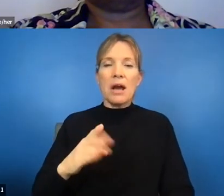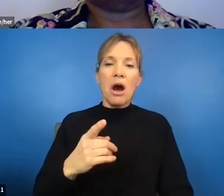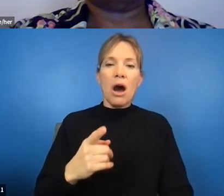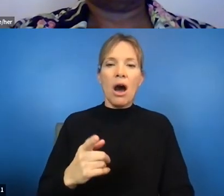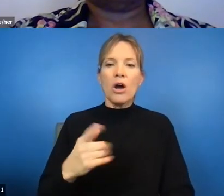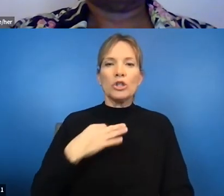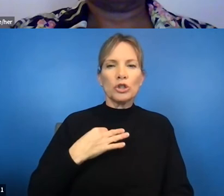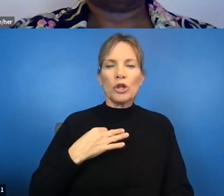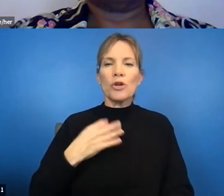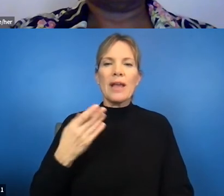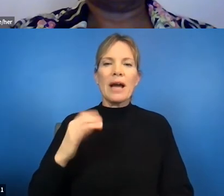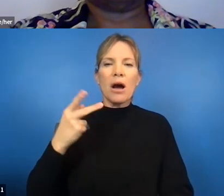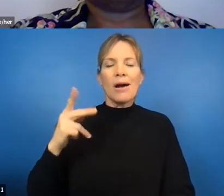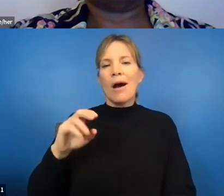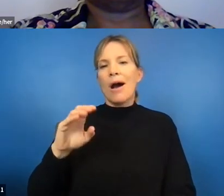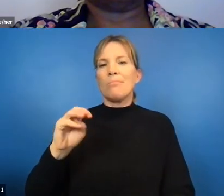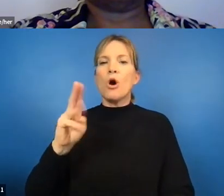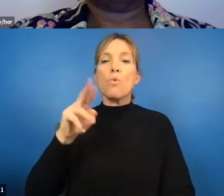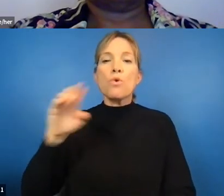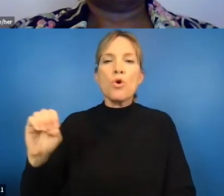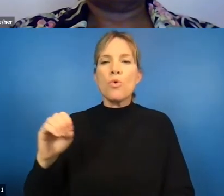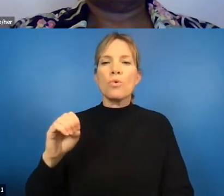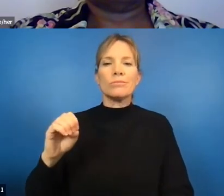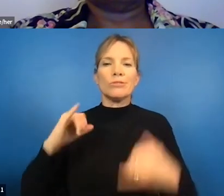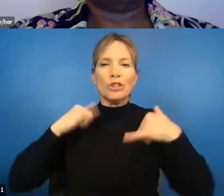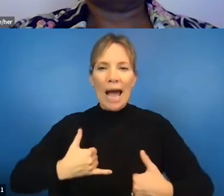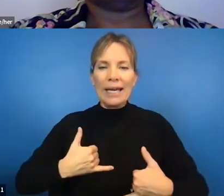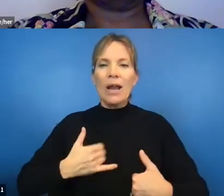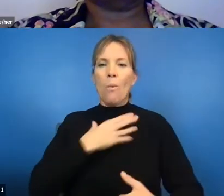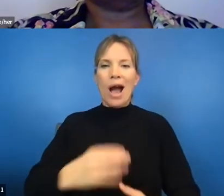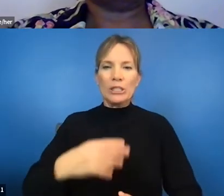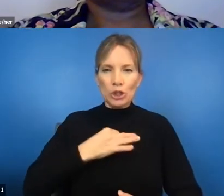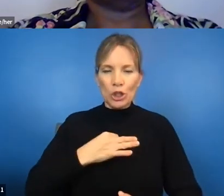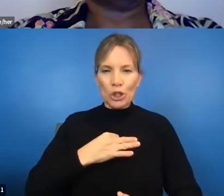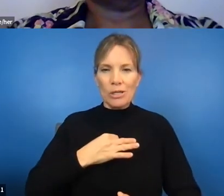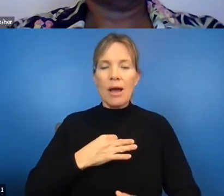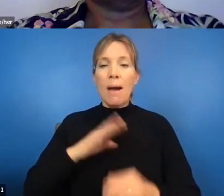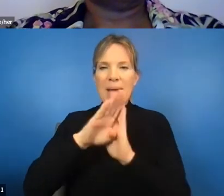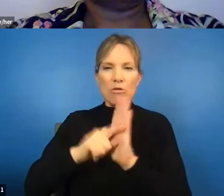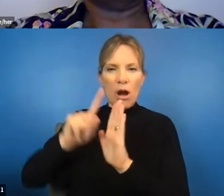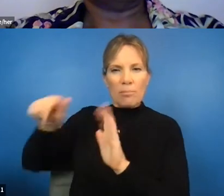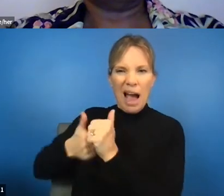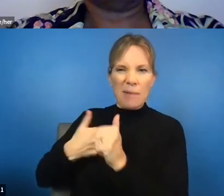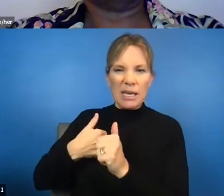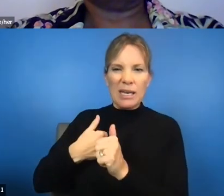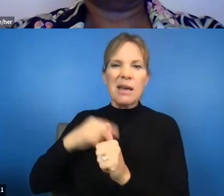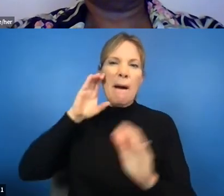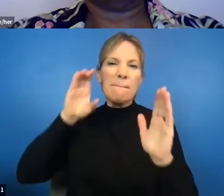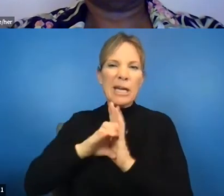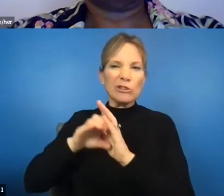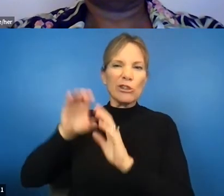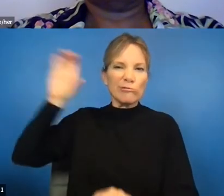I mean, jacket with a white shirt and a background that has some picture frames